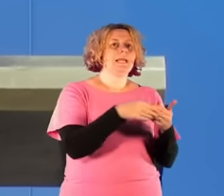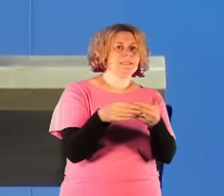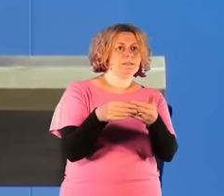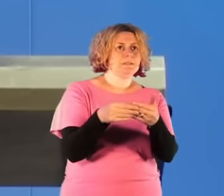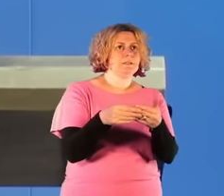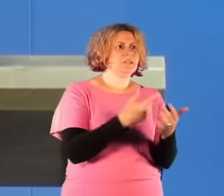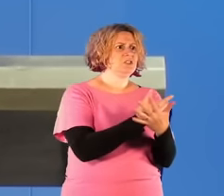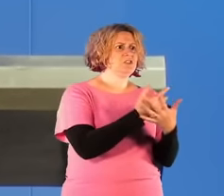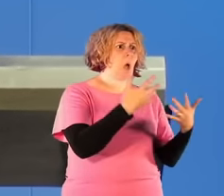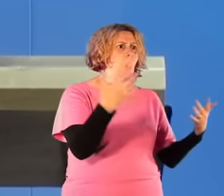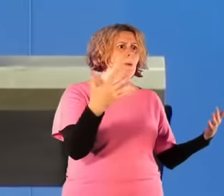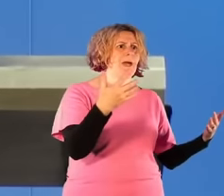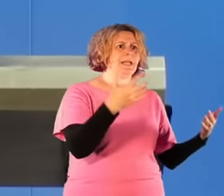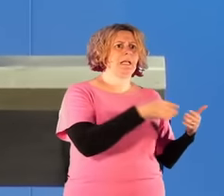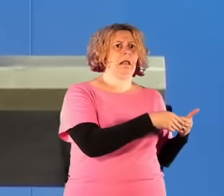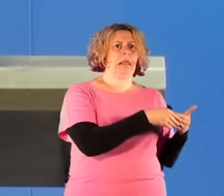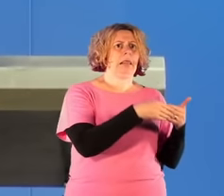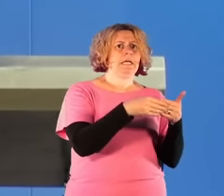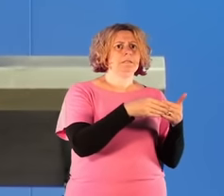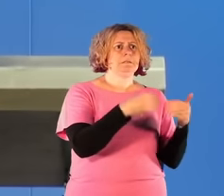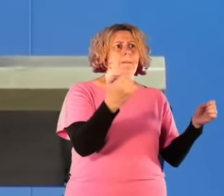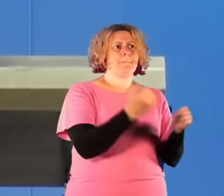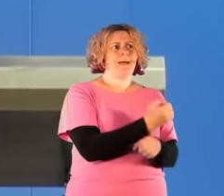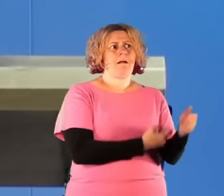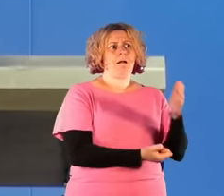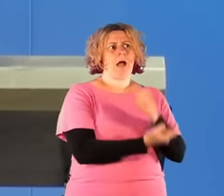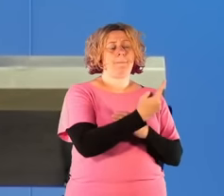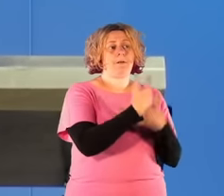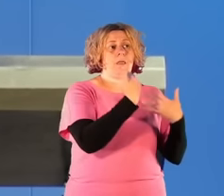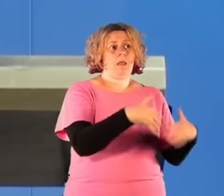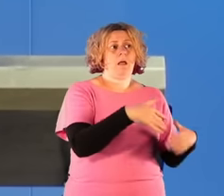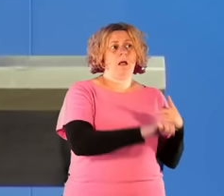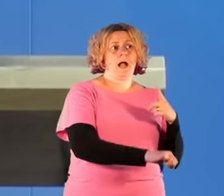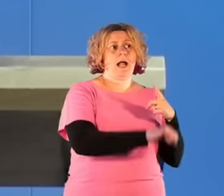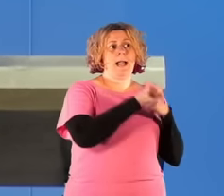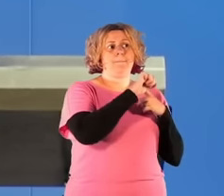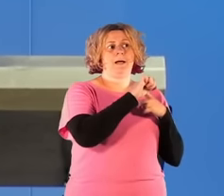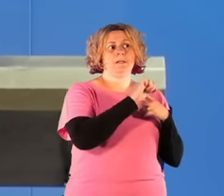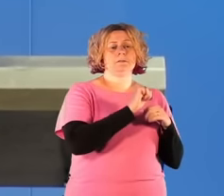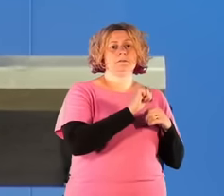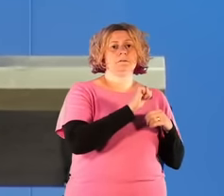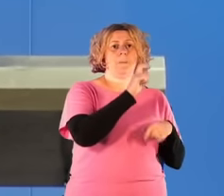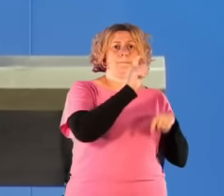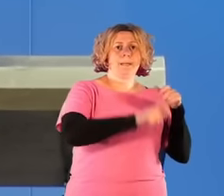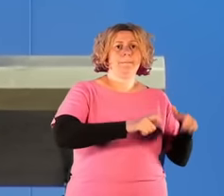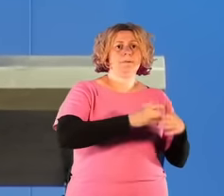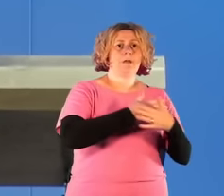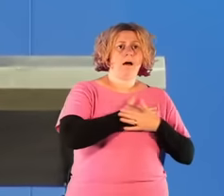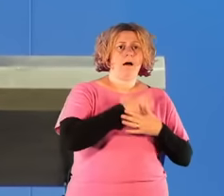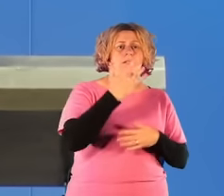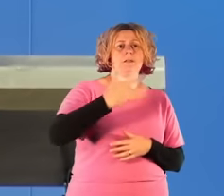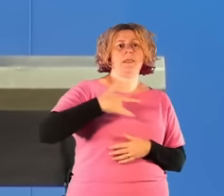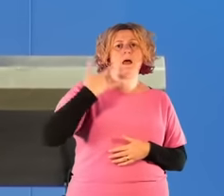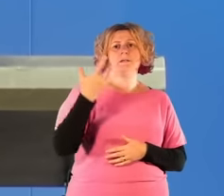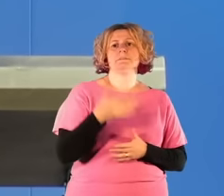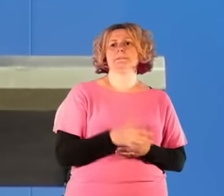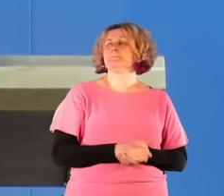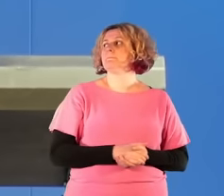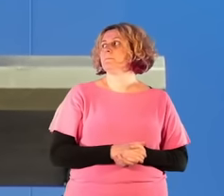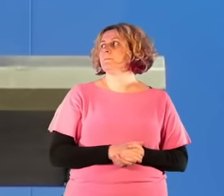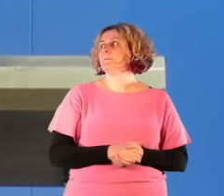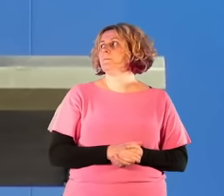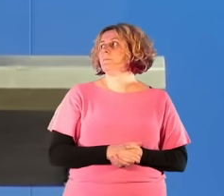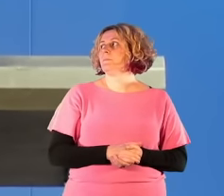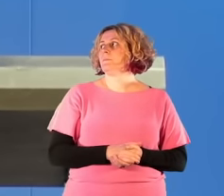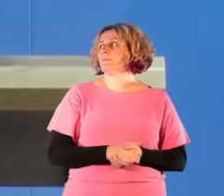of leaders make that happen. And what an extraordinary impact that makes on people's hearts and lives. I'm going to draw